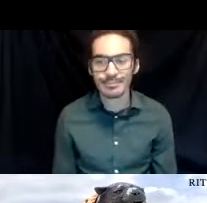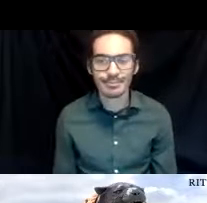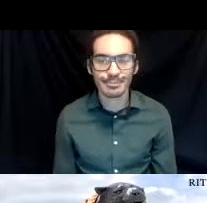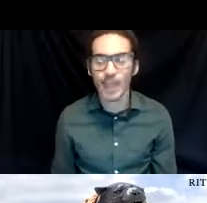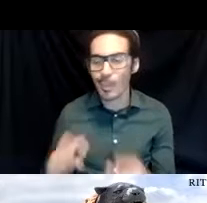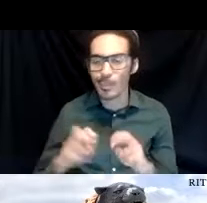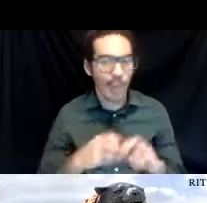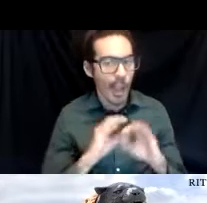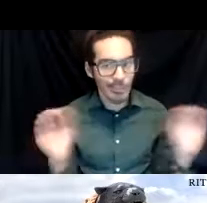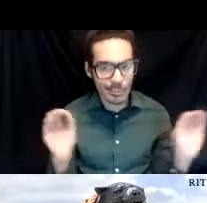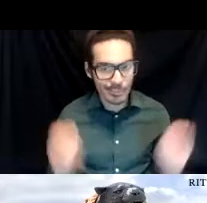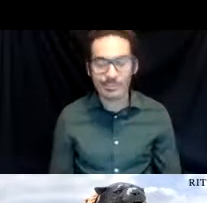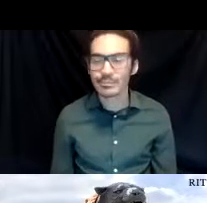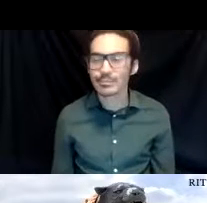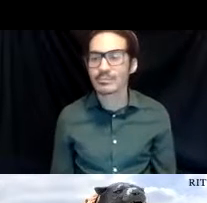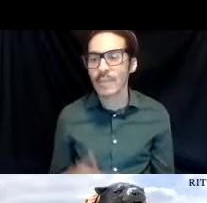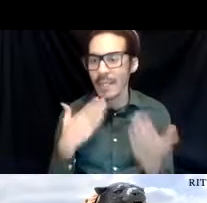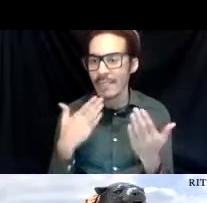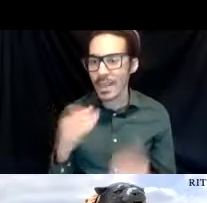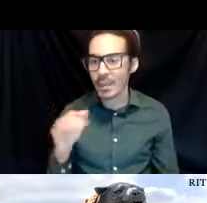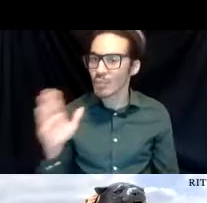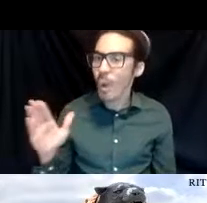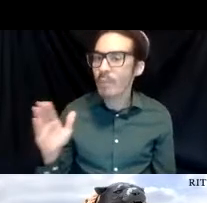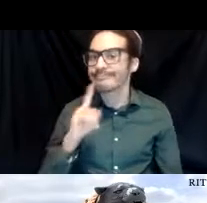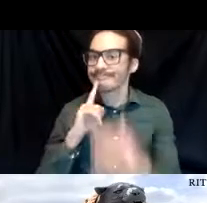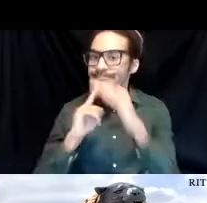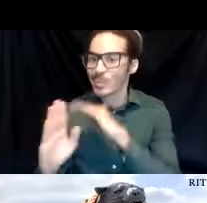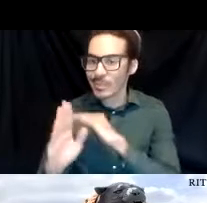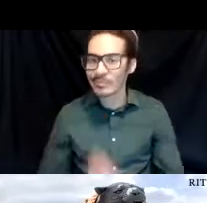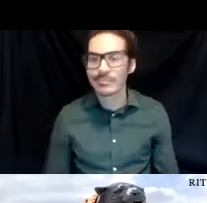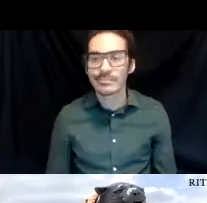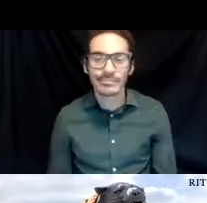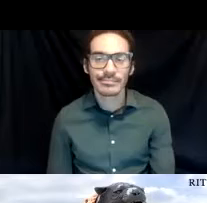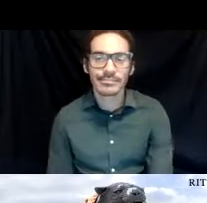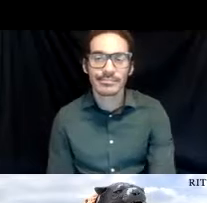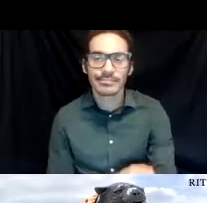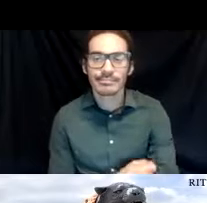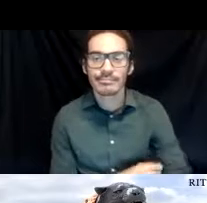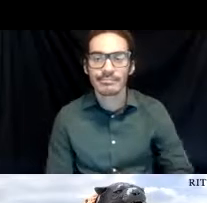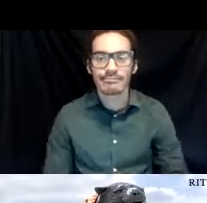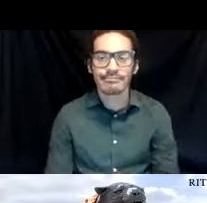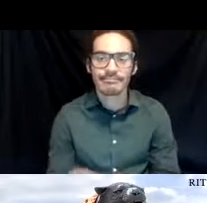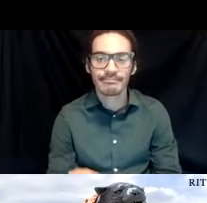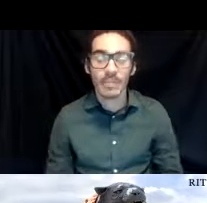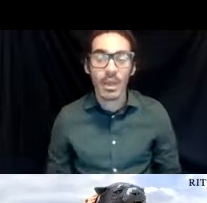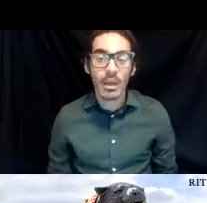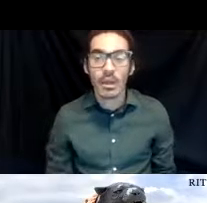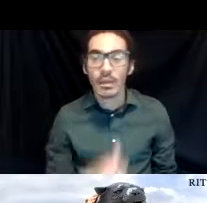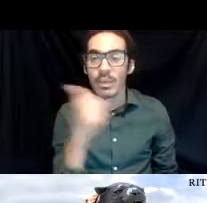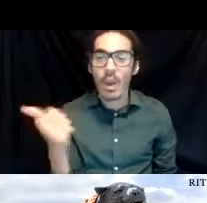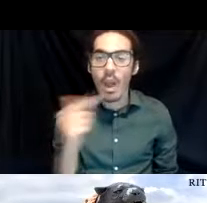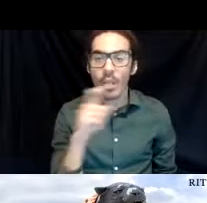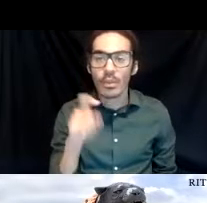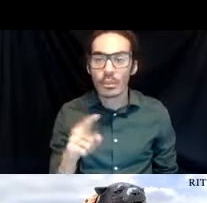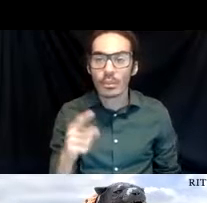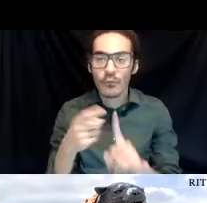all. All right. Thank you for your humility. Thank you. All right. So the other question we have is from